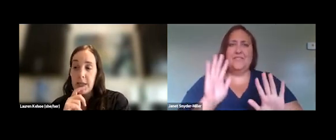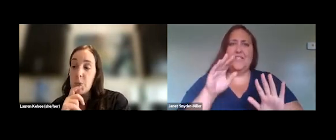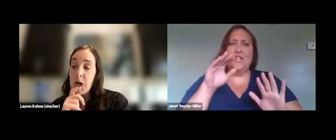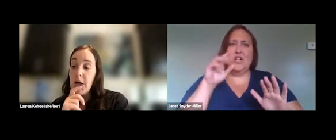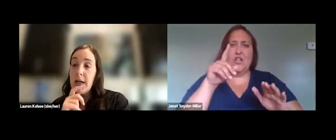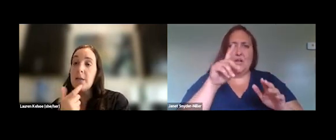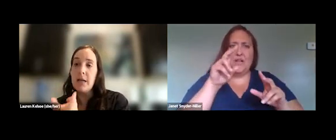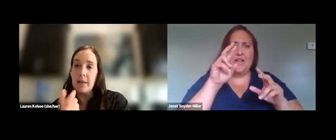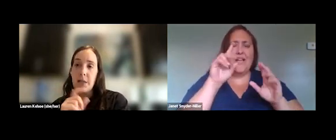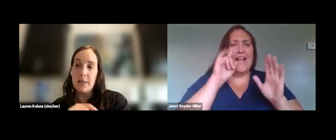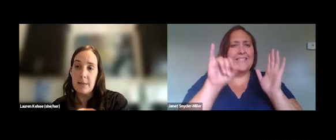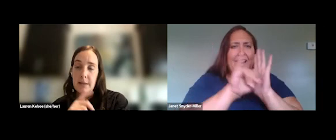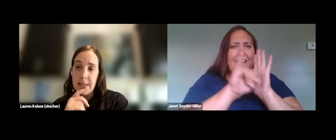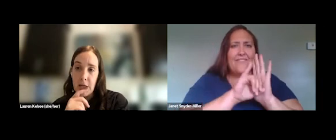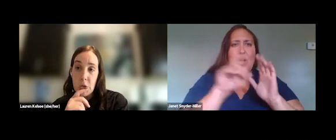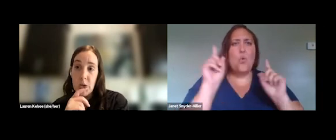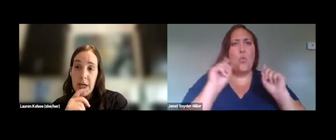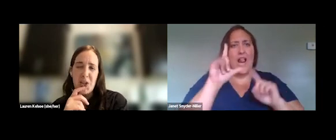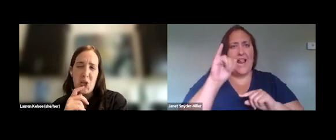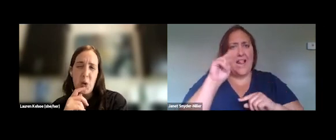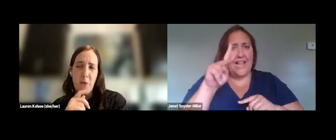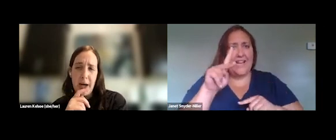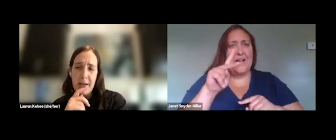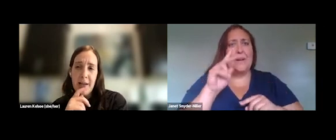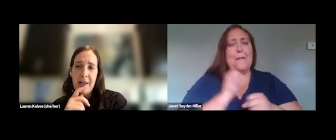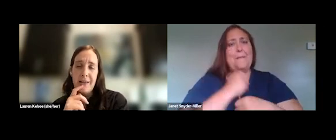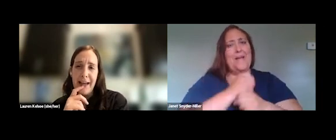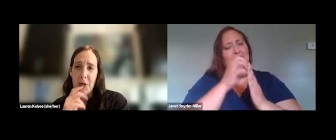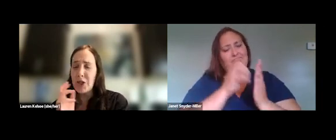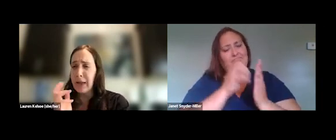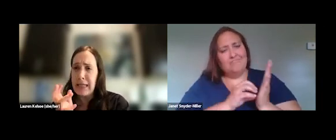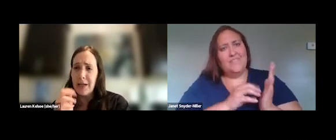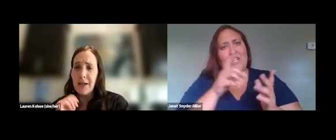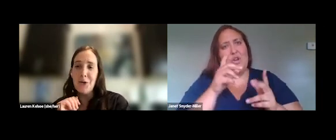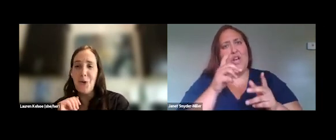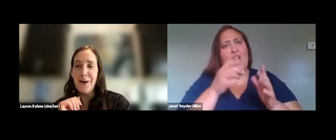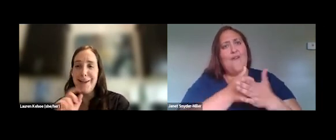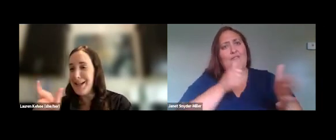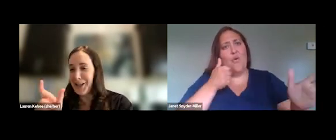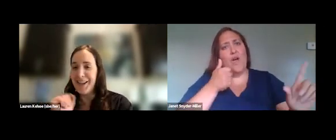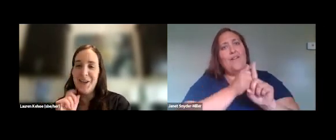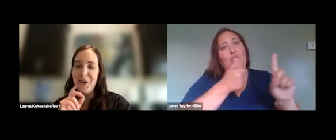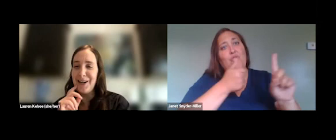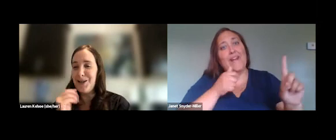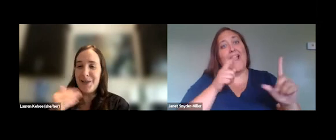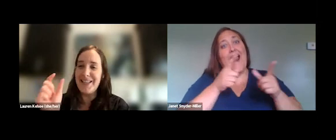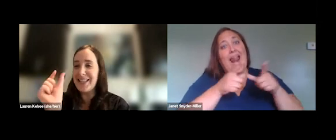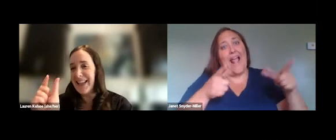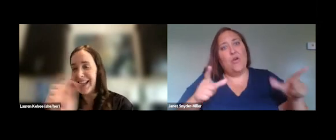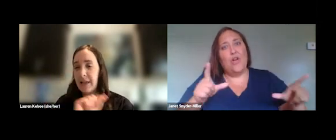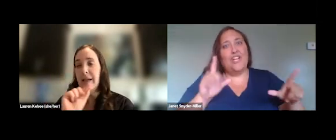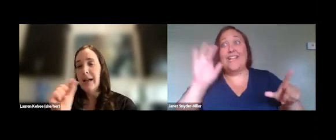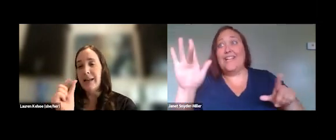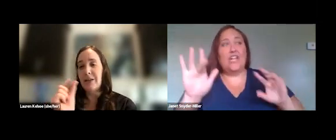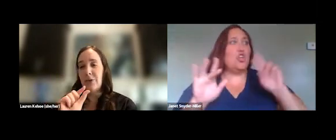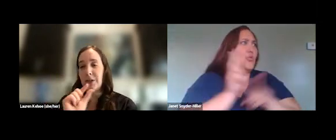those links were and to make them contextual, and also to avoid the language click here, or use this